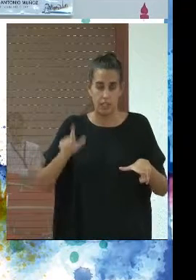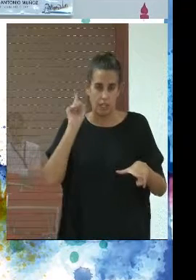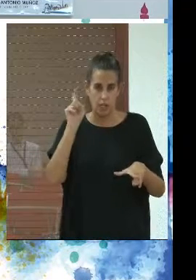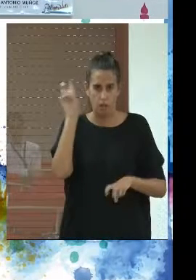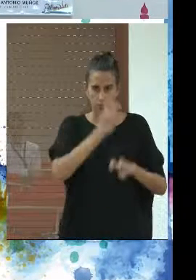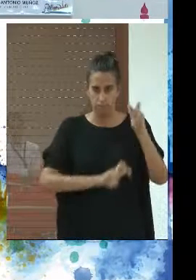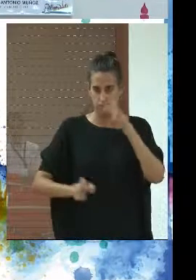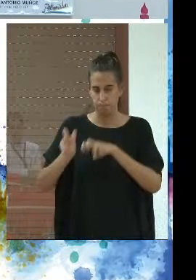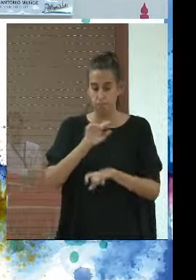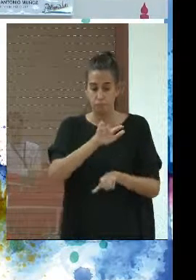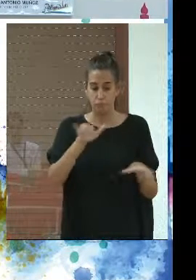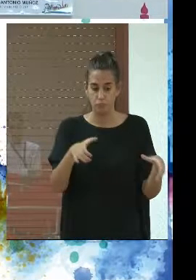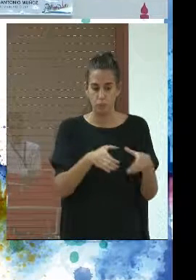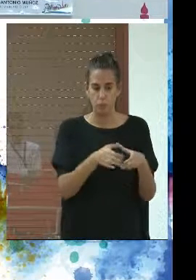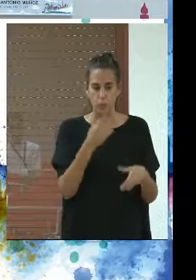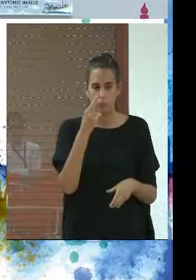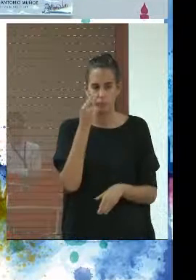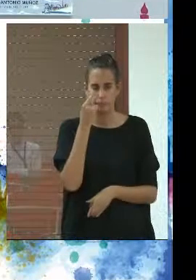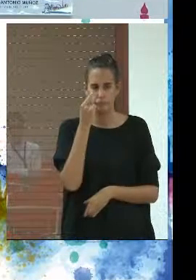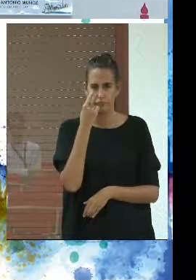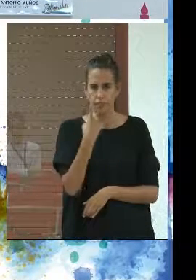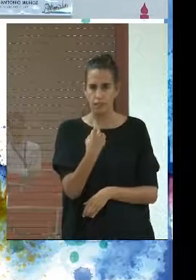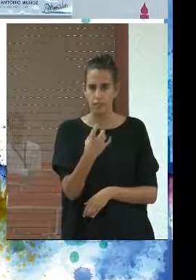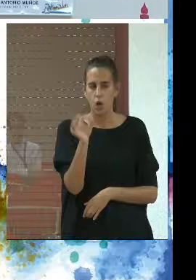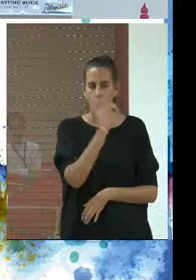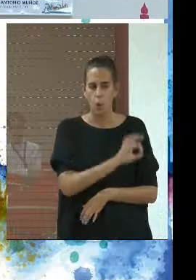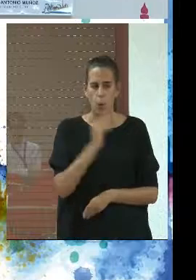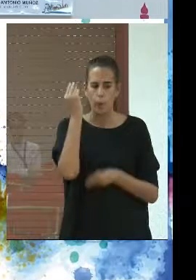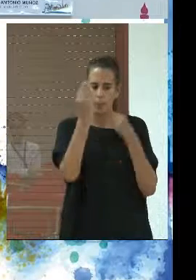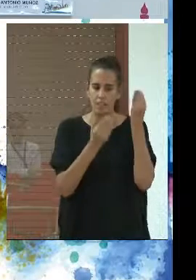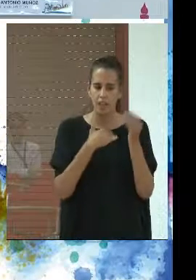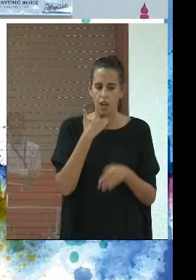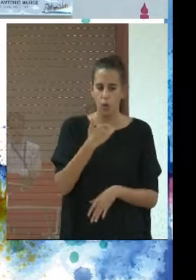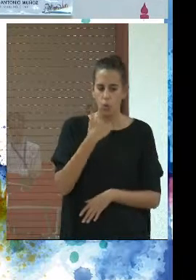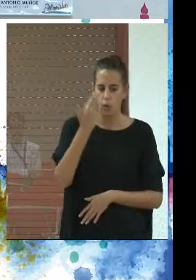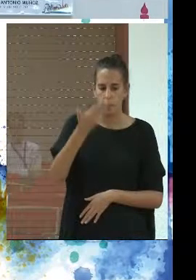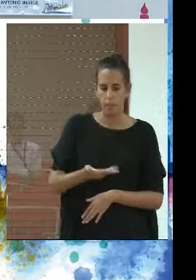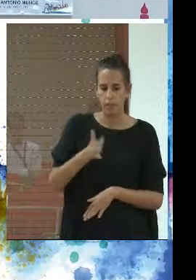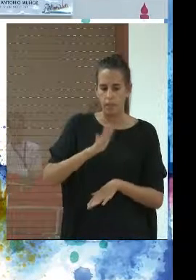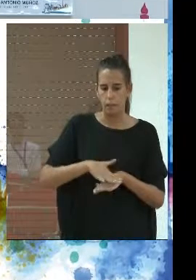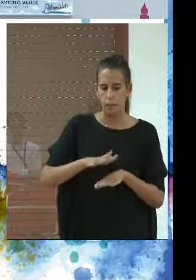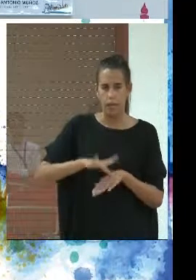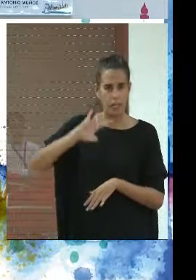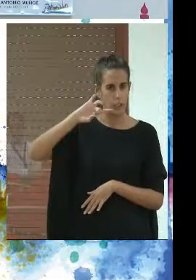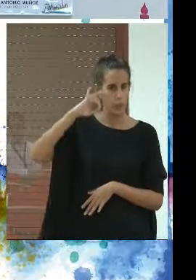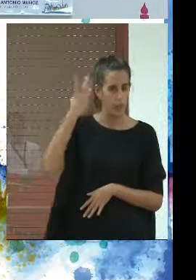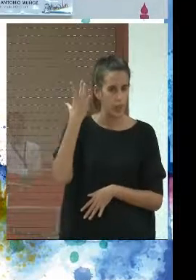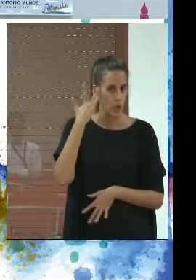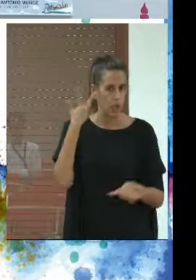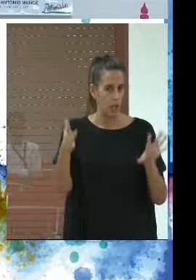in the classroom. This group, when it detects a need or thinks that it's important